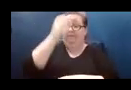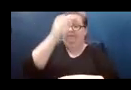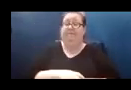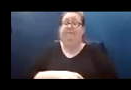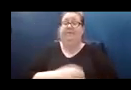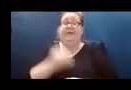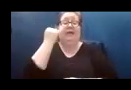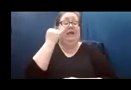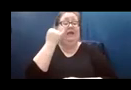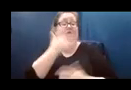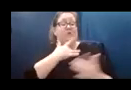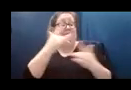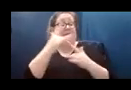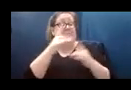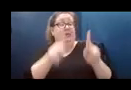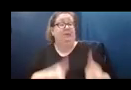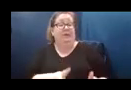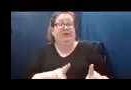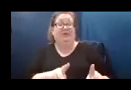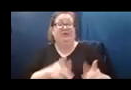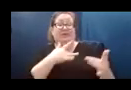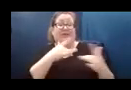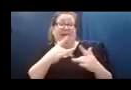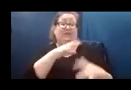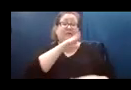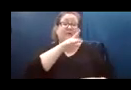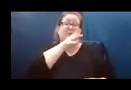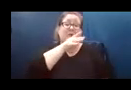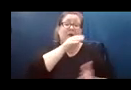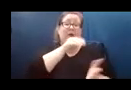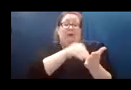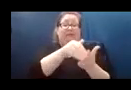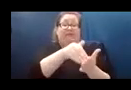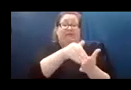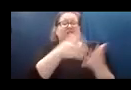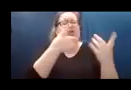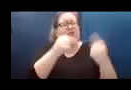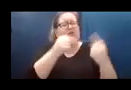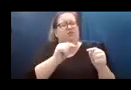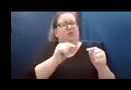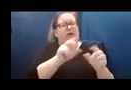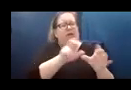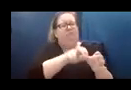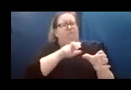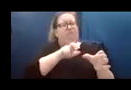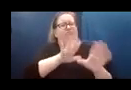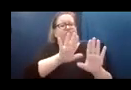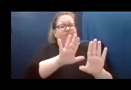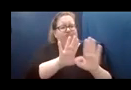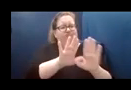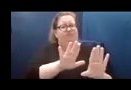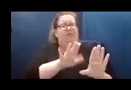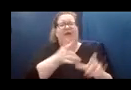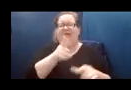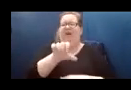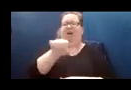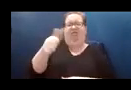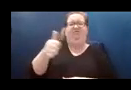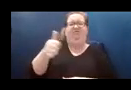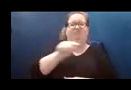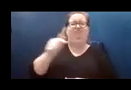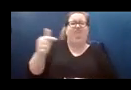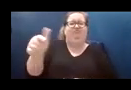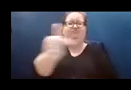speaks frequently, please consider stepping back and allowing others to speak too. And